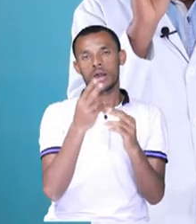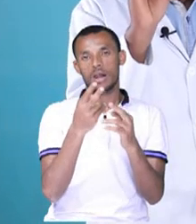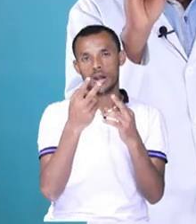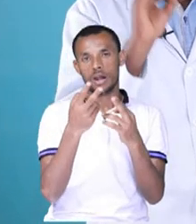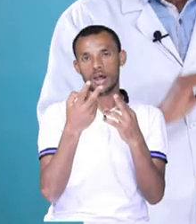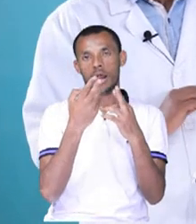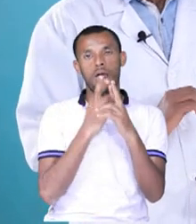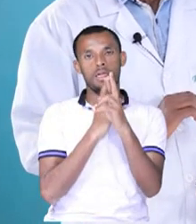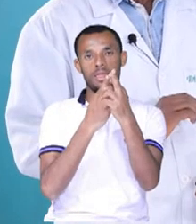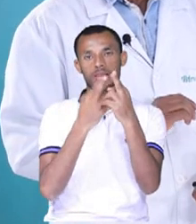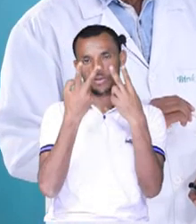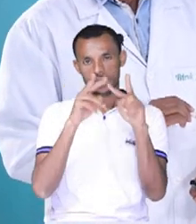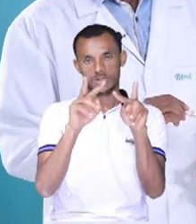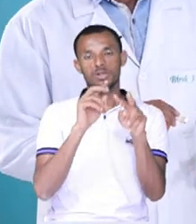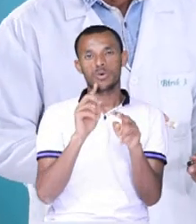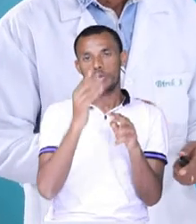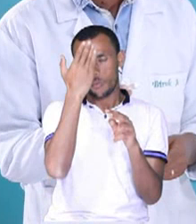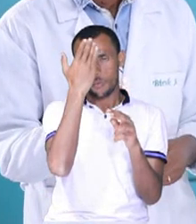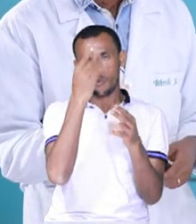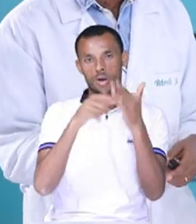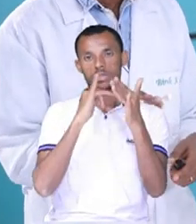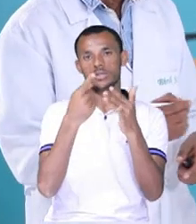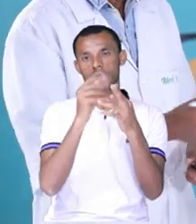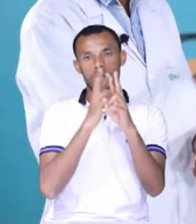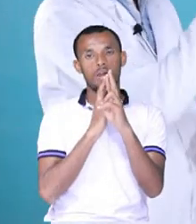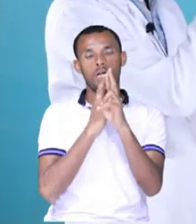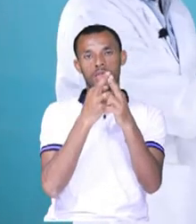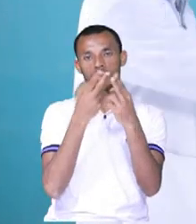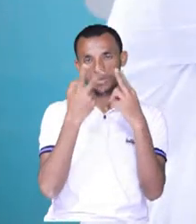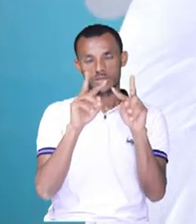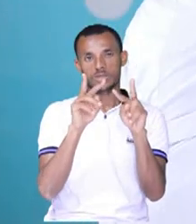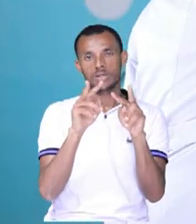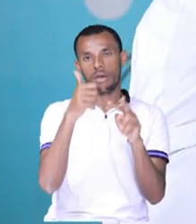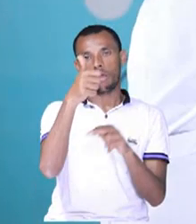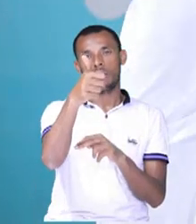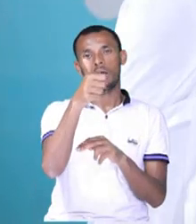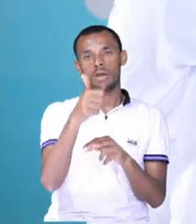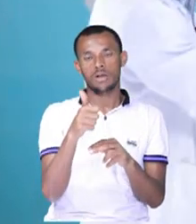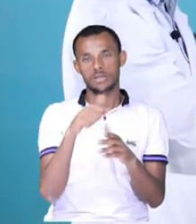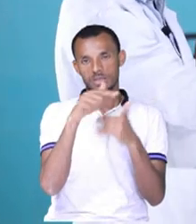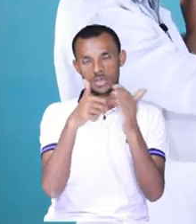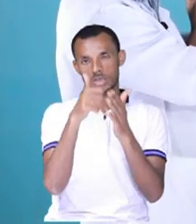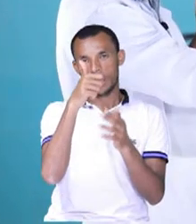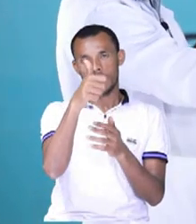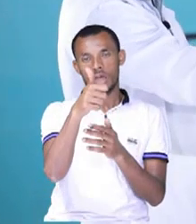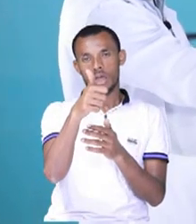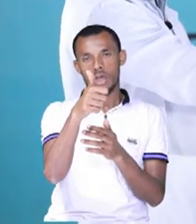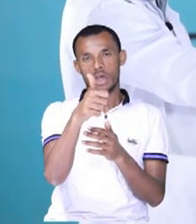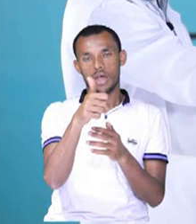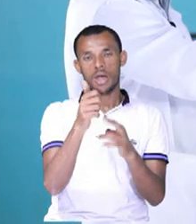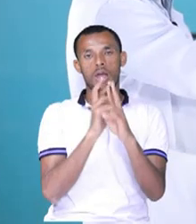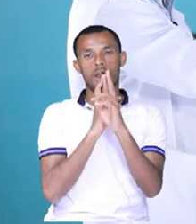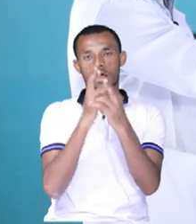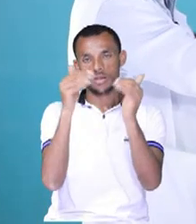concentration. Reactant concentration. What is a reactant in this case? The reactant is what? A. Therefore, for A, look, rate